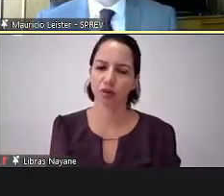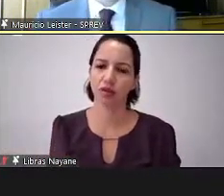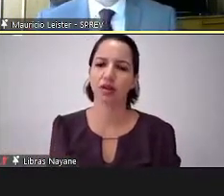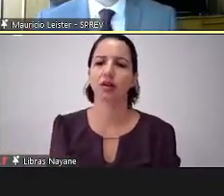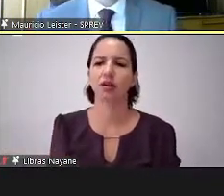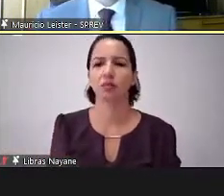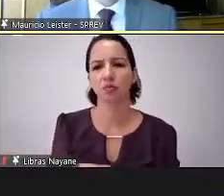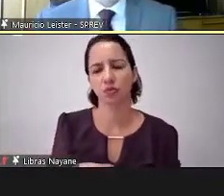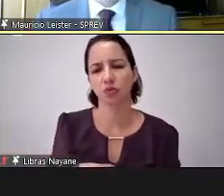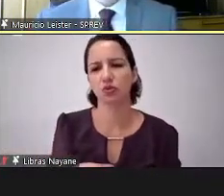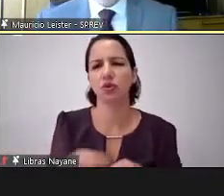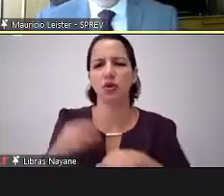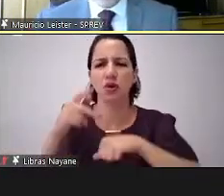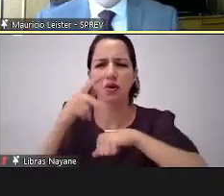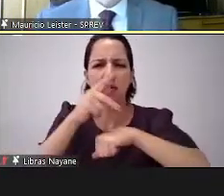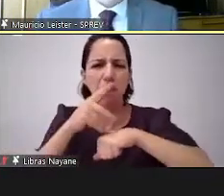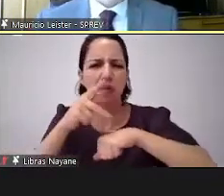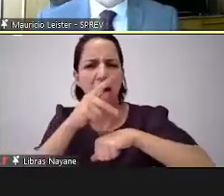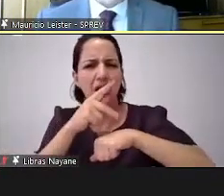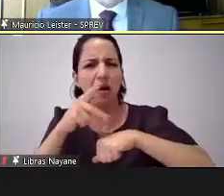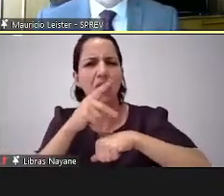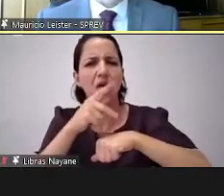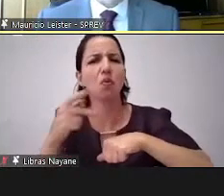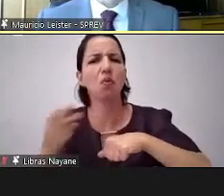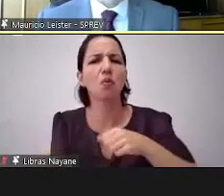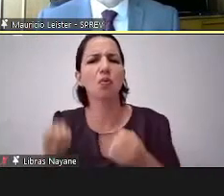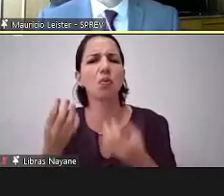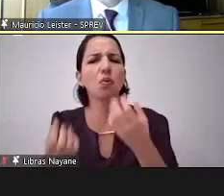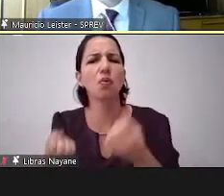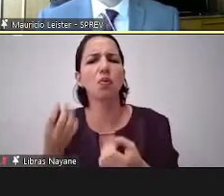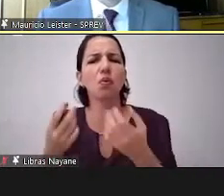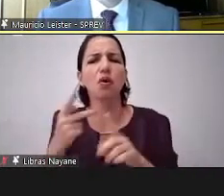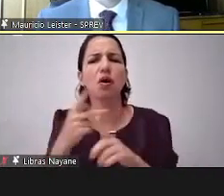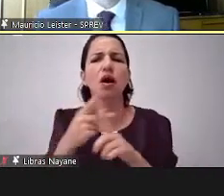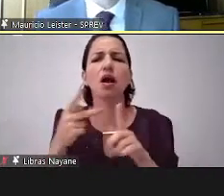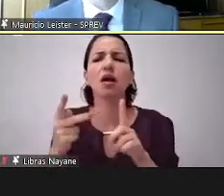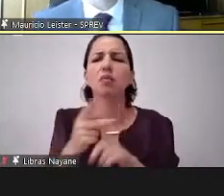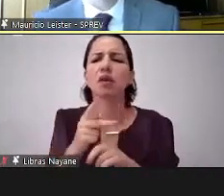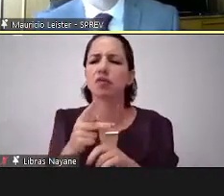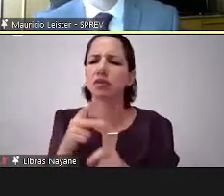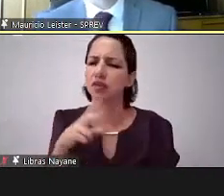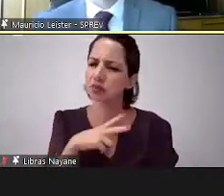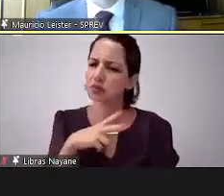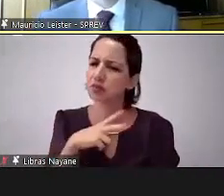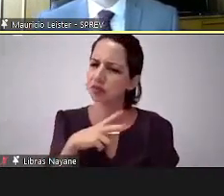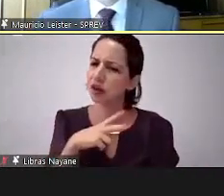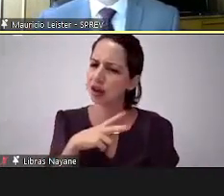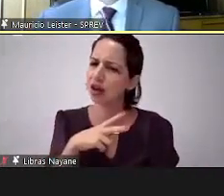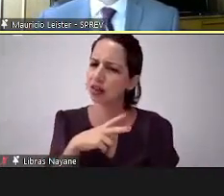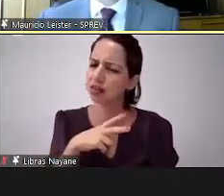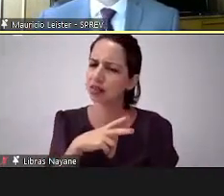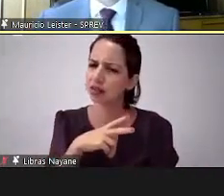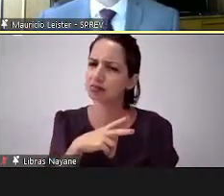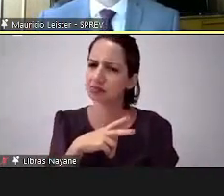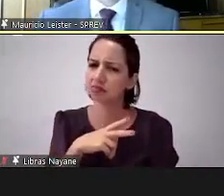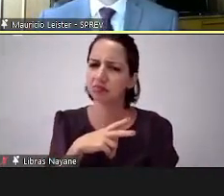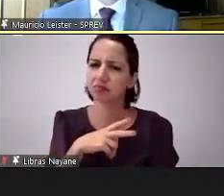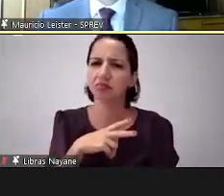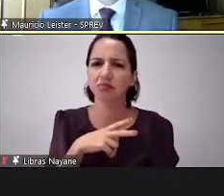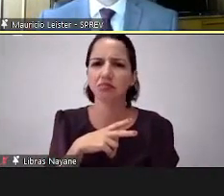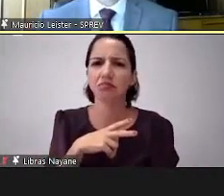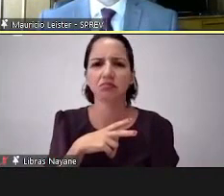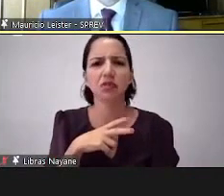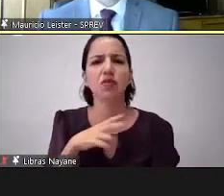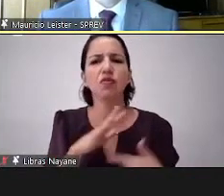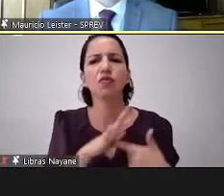why the countries formulate these changes. And I'm not going to talk about the strategic